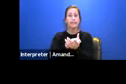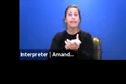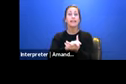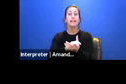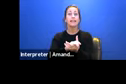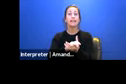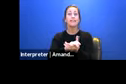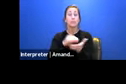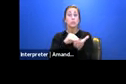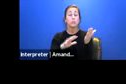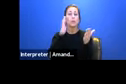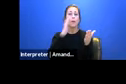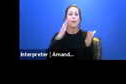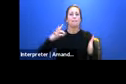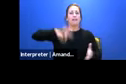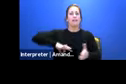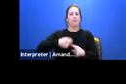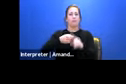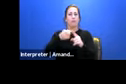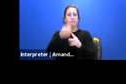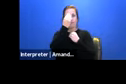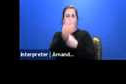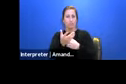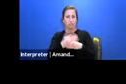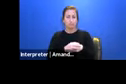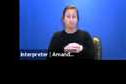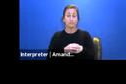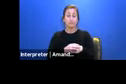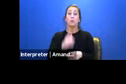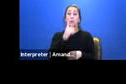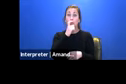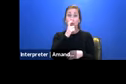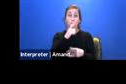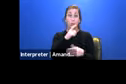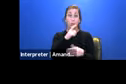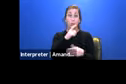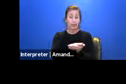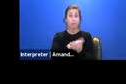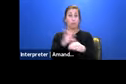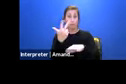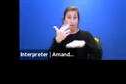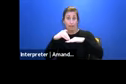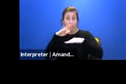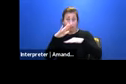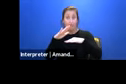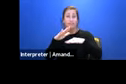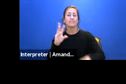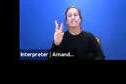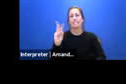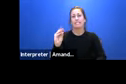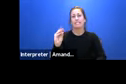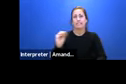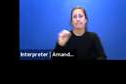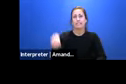Again, three or higher. The ones that scored three or higher, we were at 60% in there.